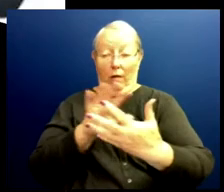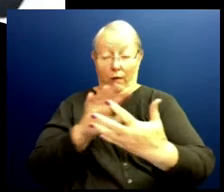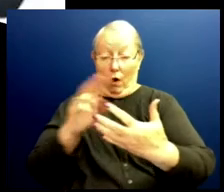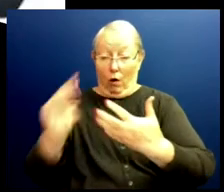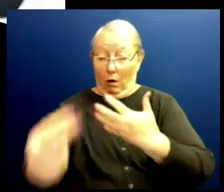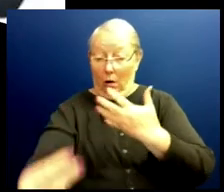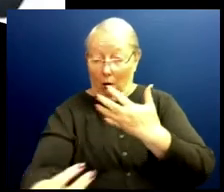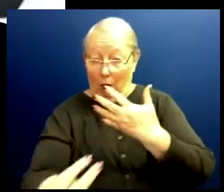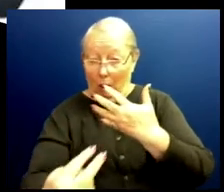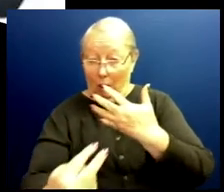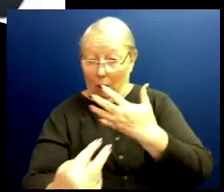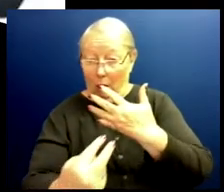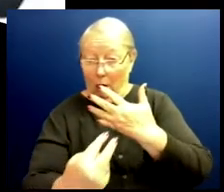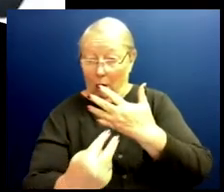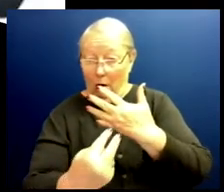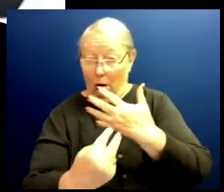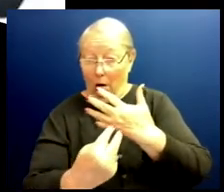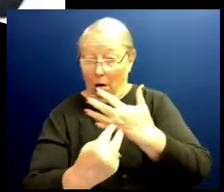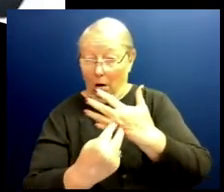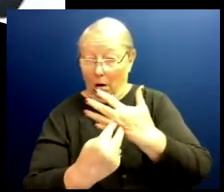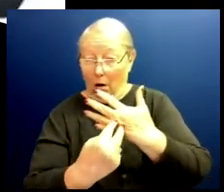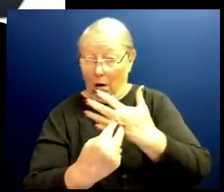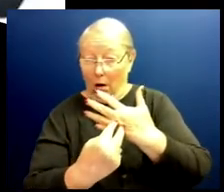further into it. So we